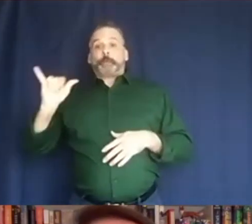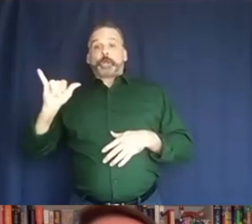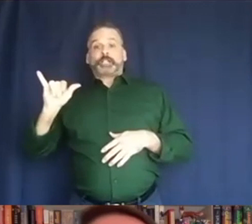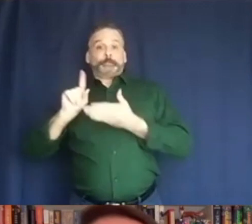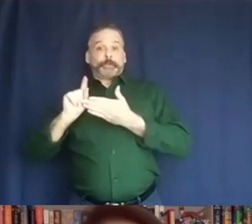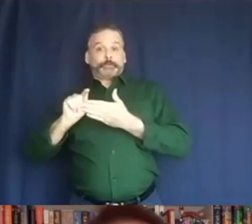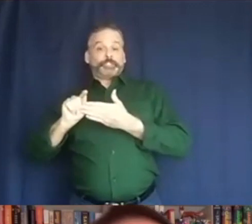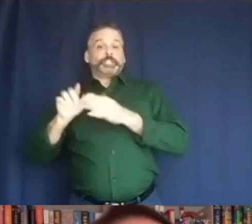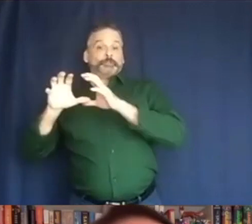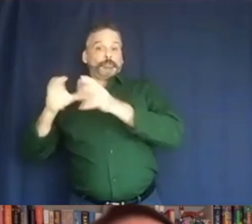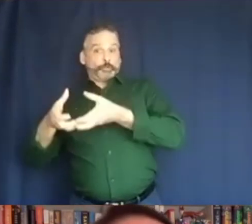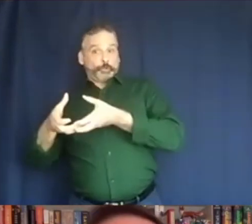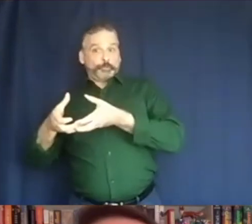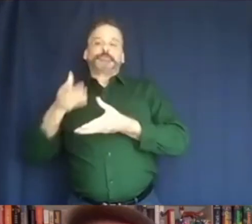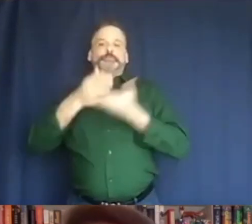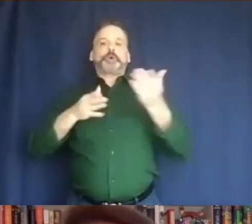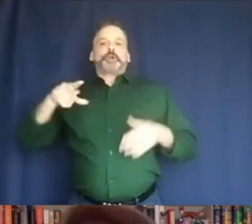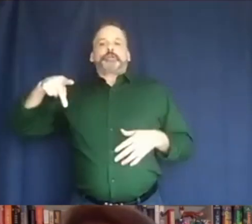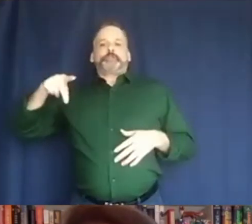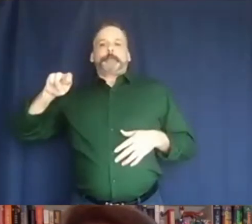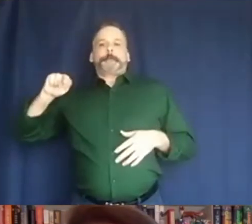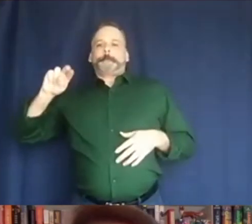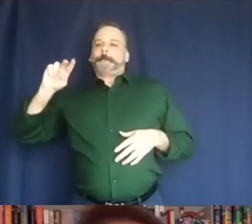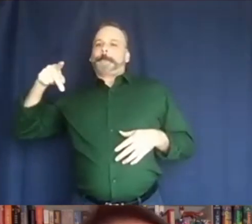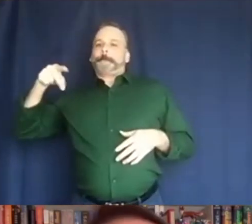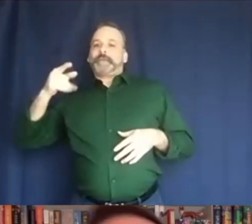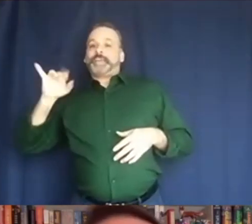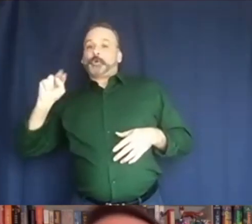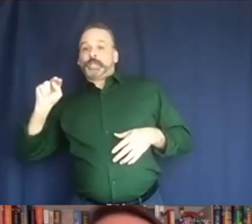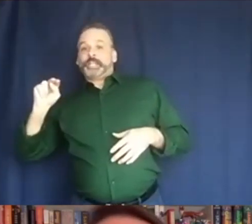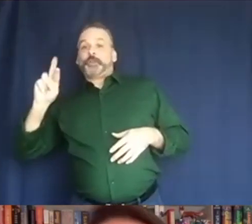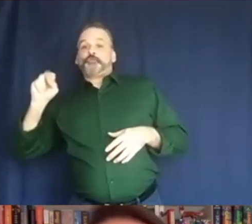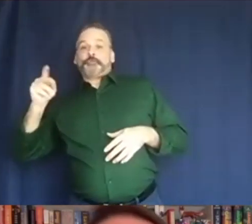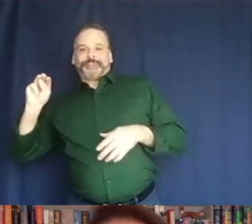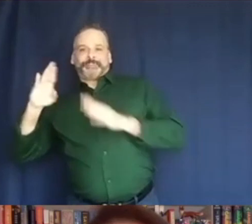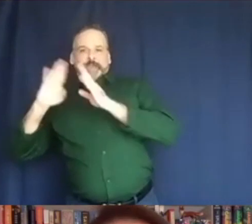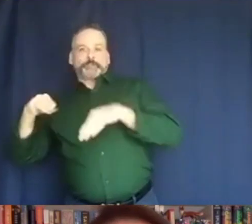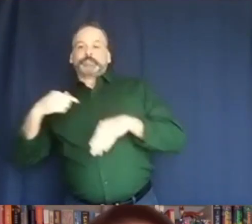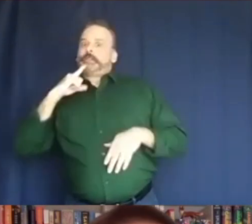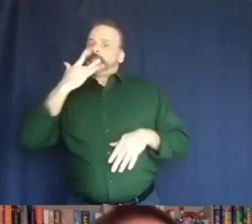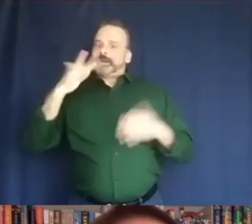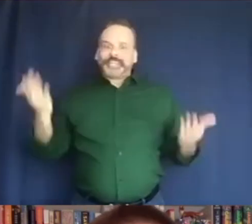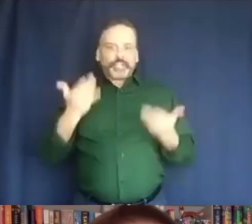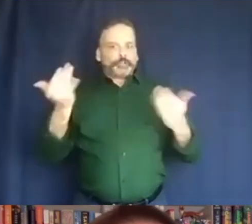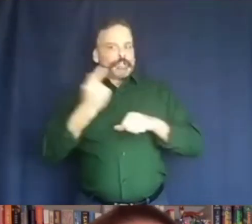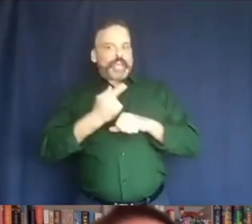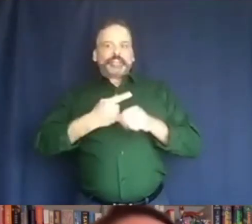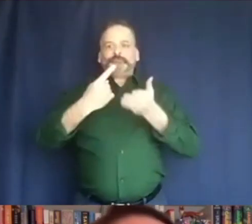part of Penguin Random House. I feel really lucky to be here today to talk with four incredibly talented